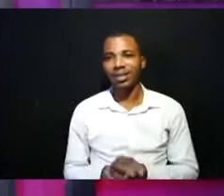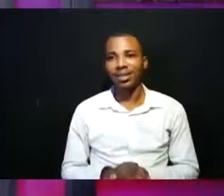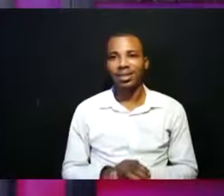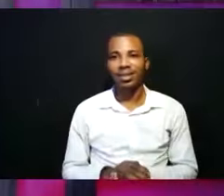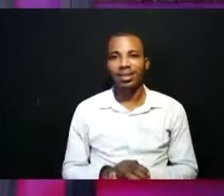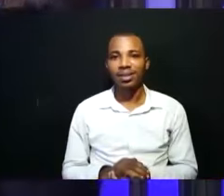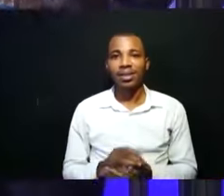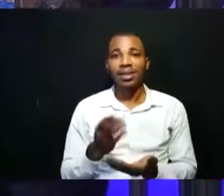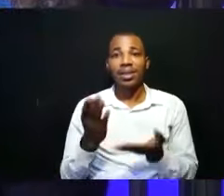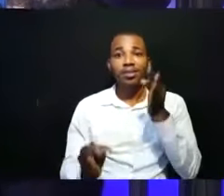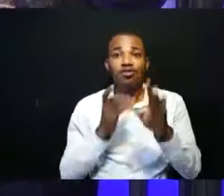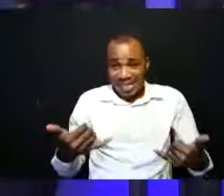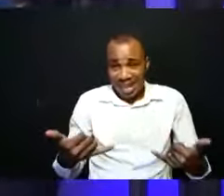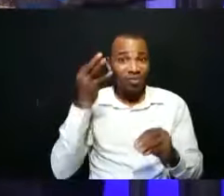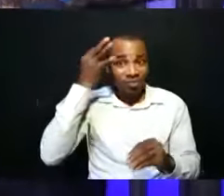the